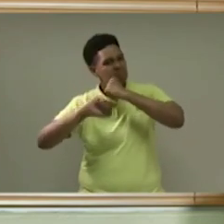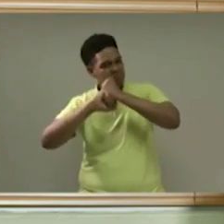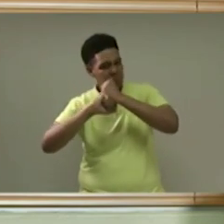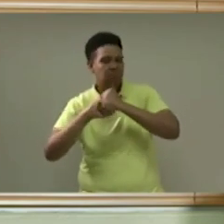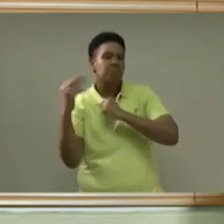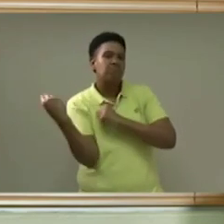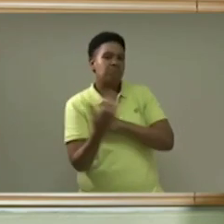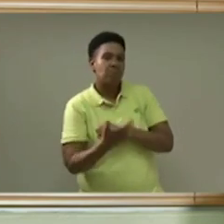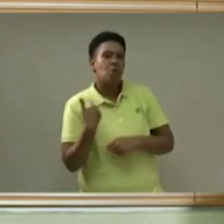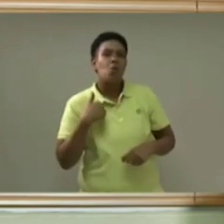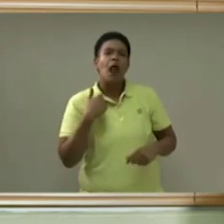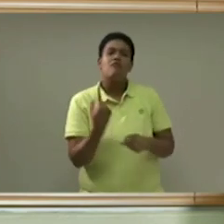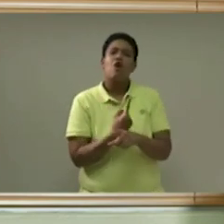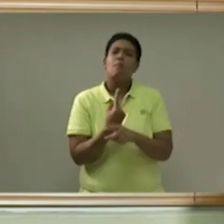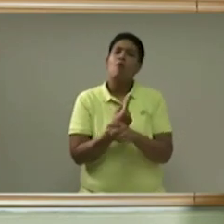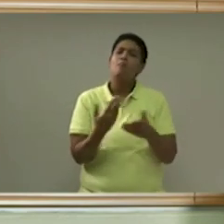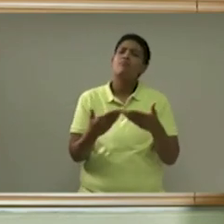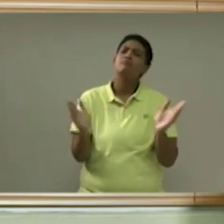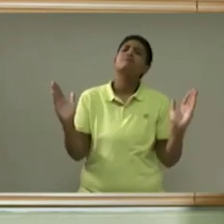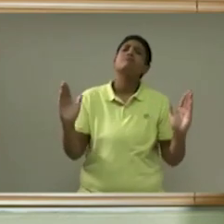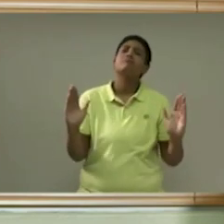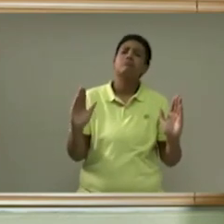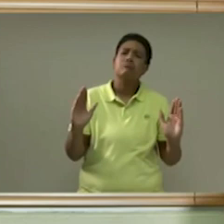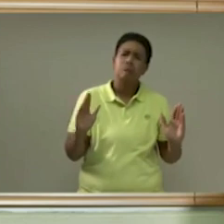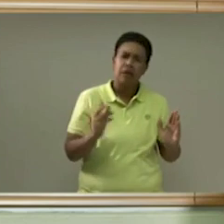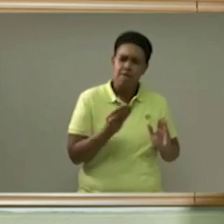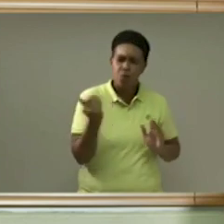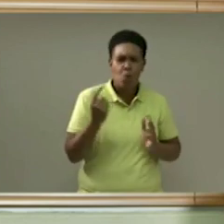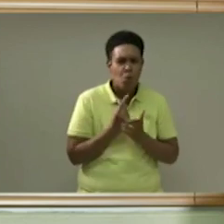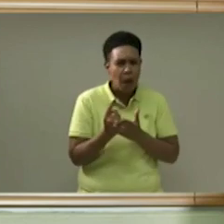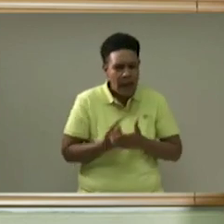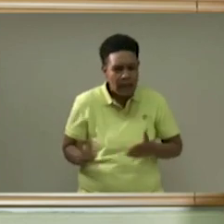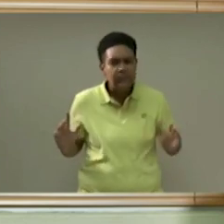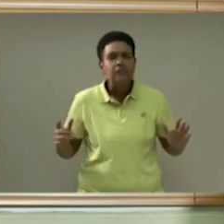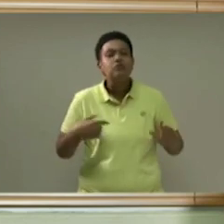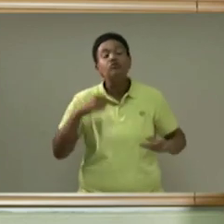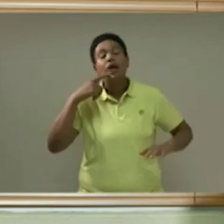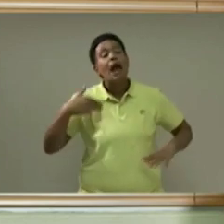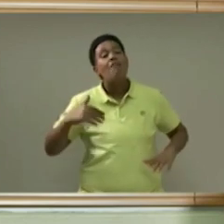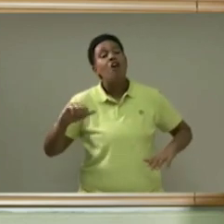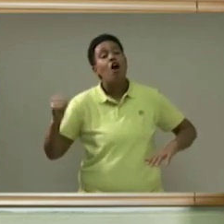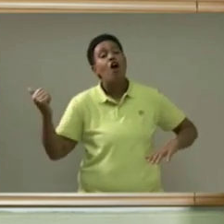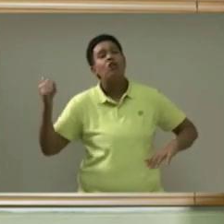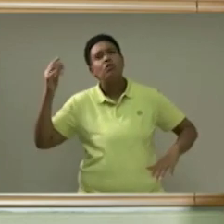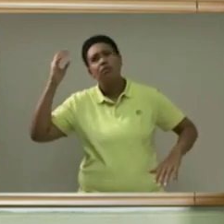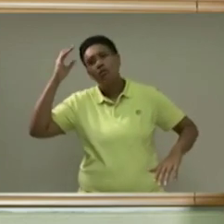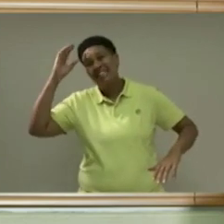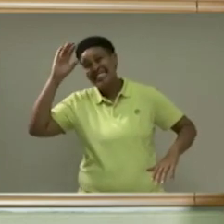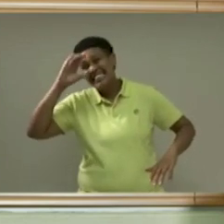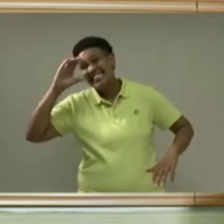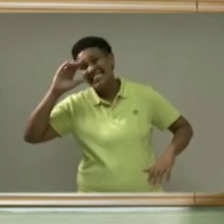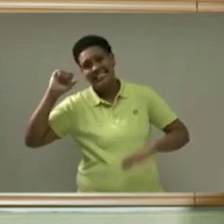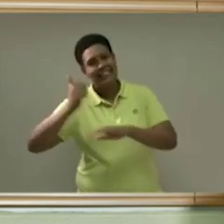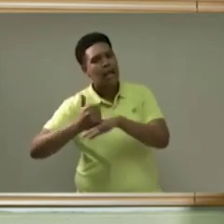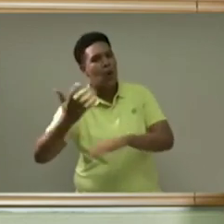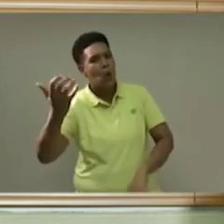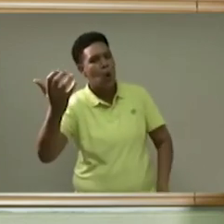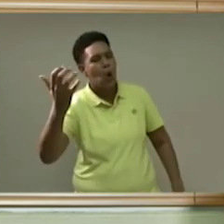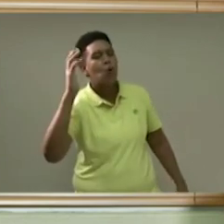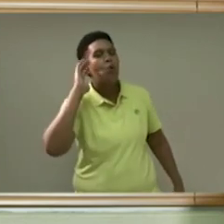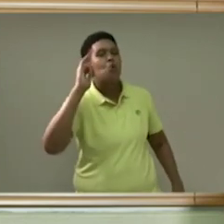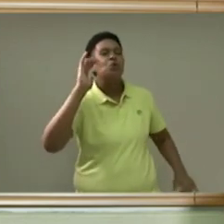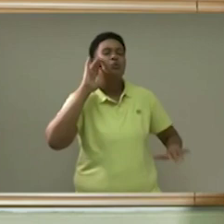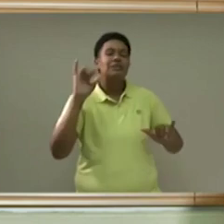appropriate, unveiling of it and all that in another few weeks. There's another that is being pursued, which will